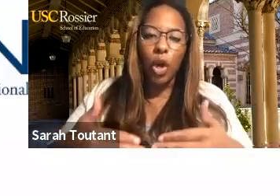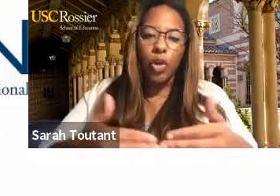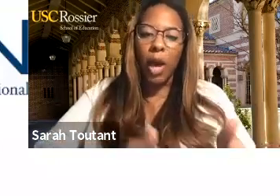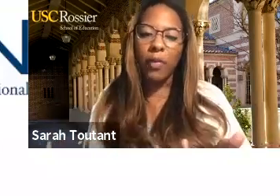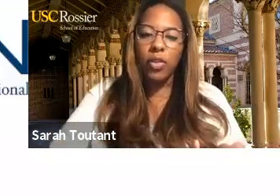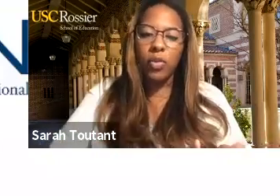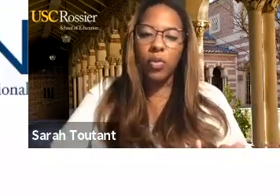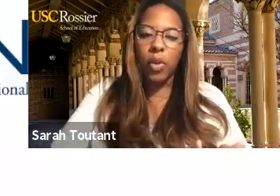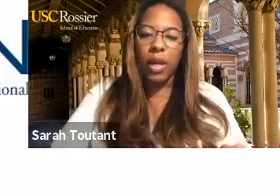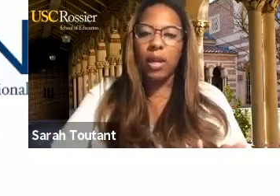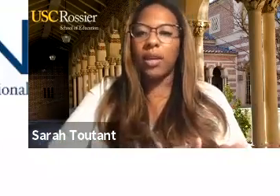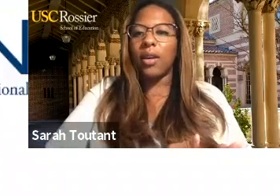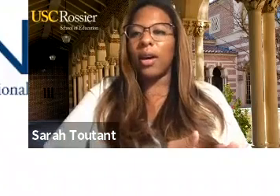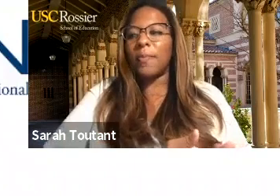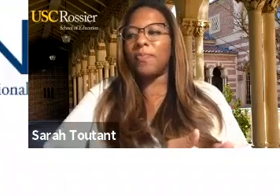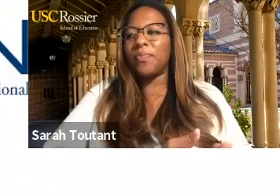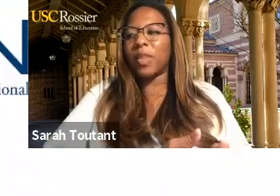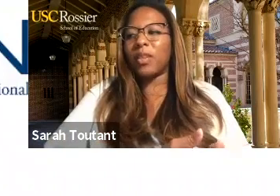too, you have to, right,